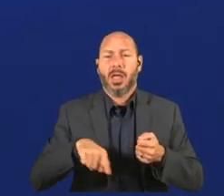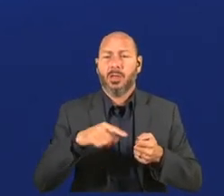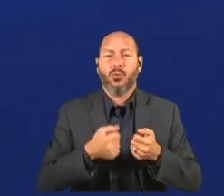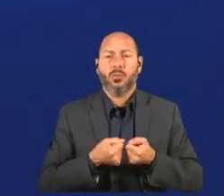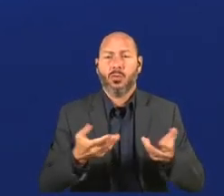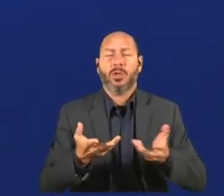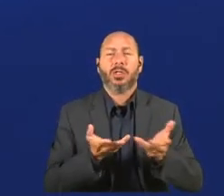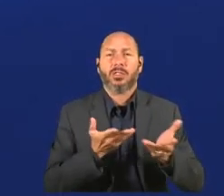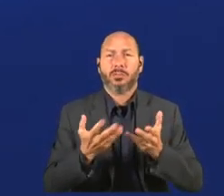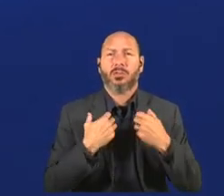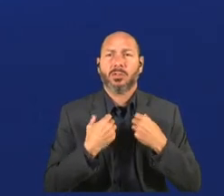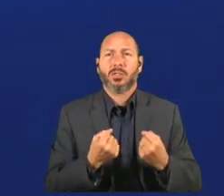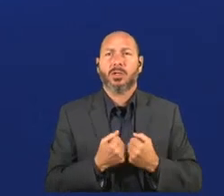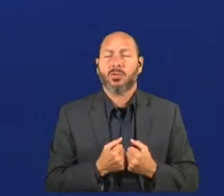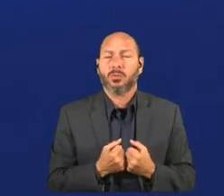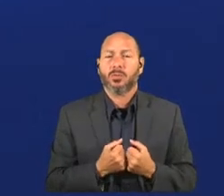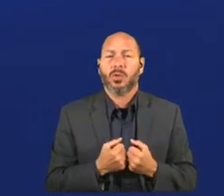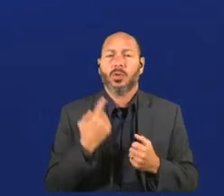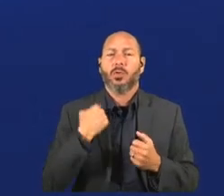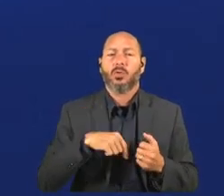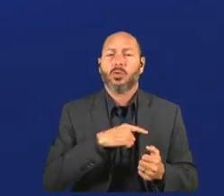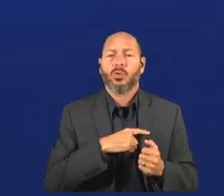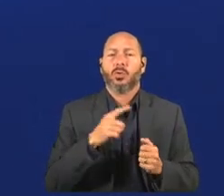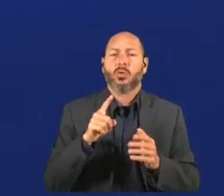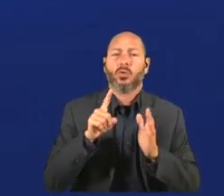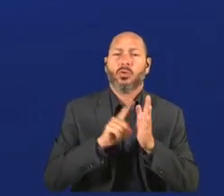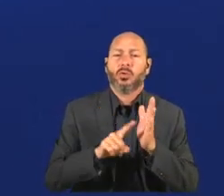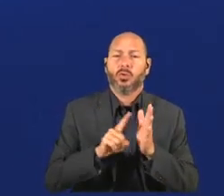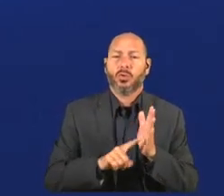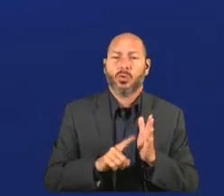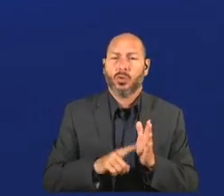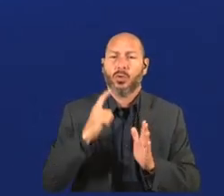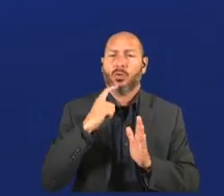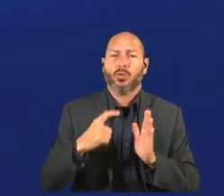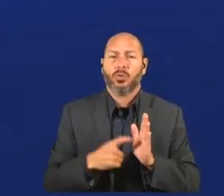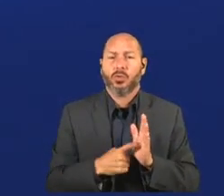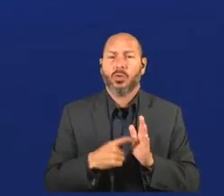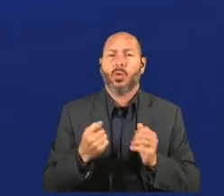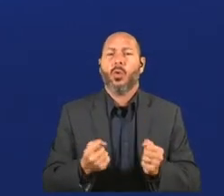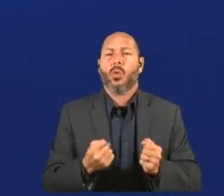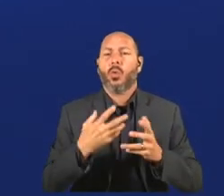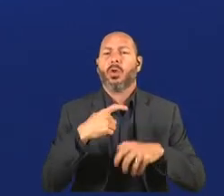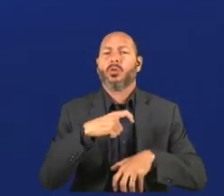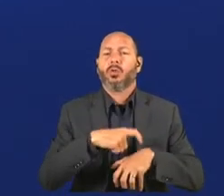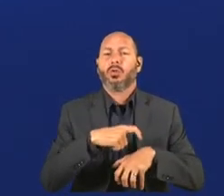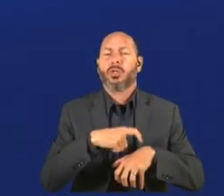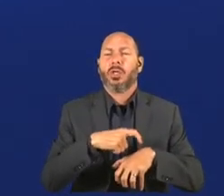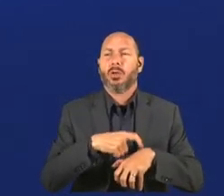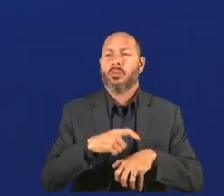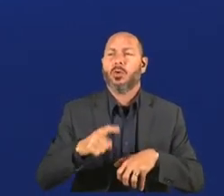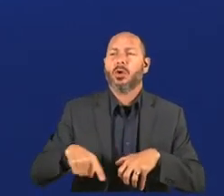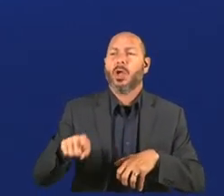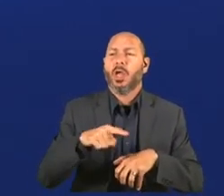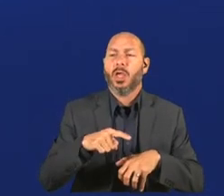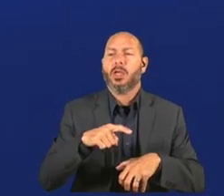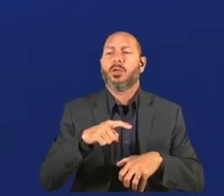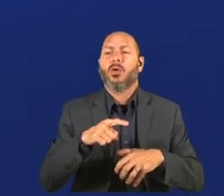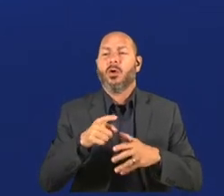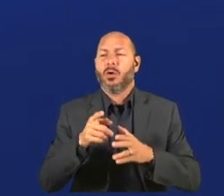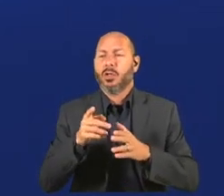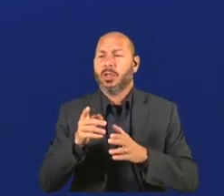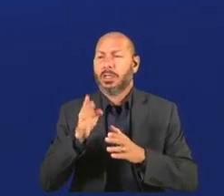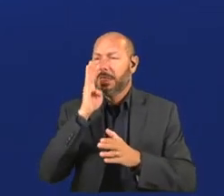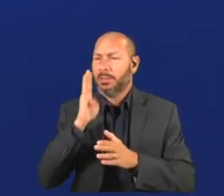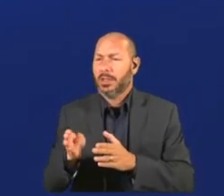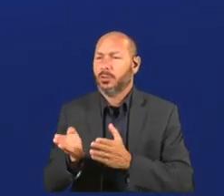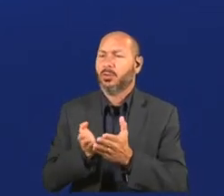at the time, we did the survey to the provider and we asked them how much time they spend doing service directly to patients versus administrative.